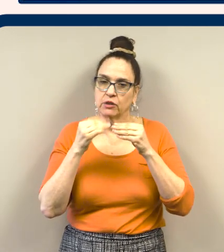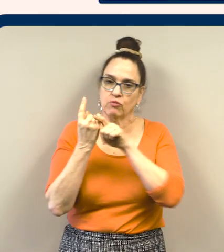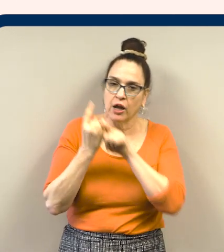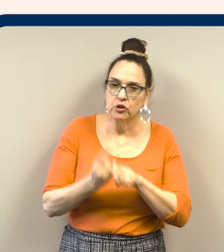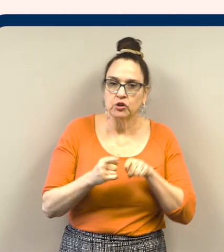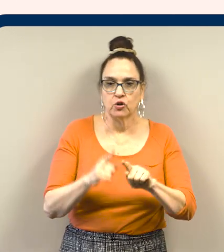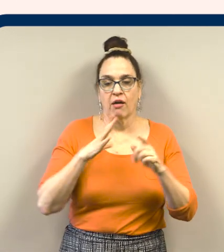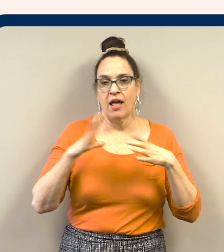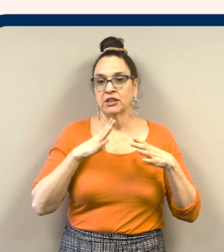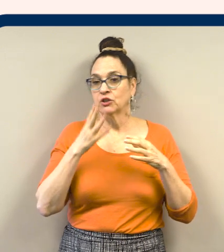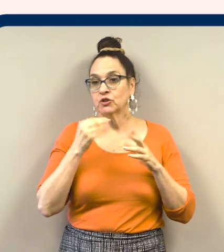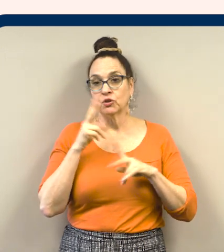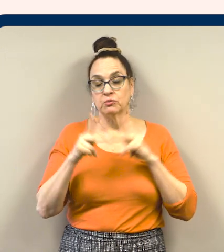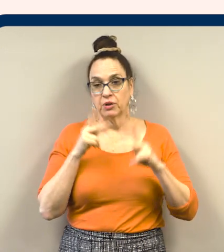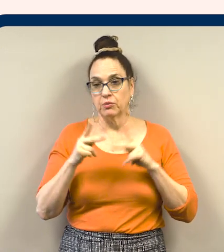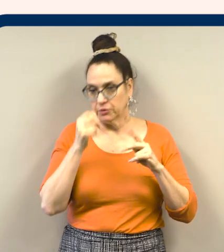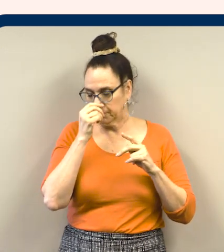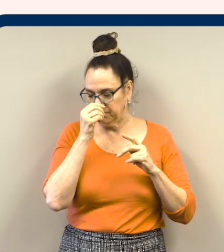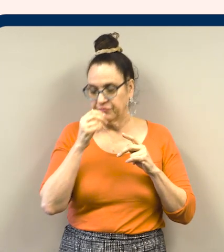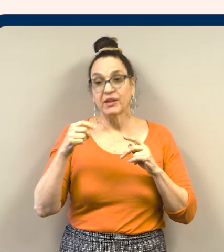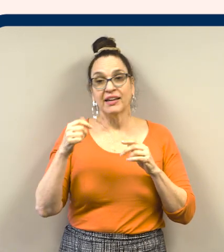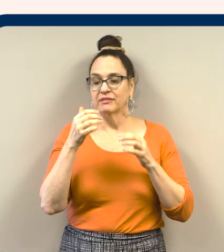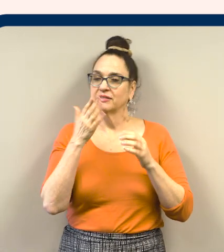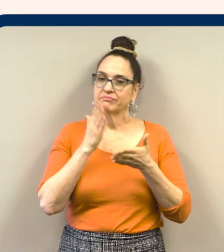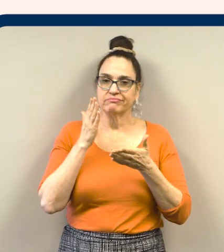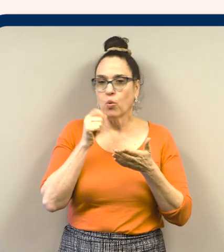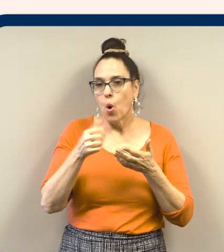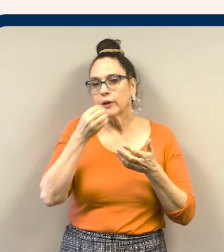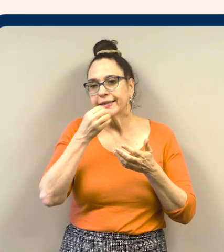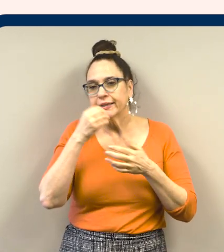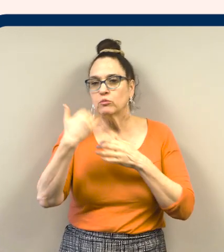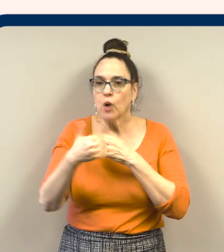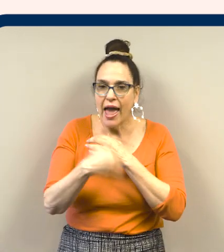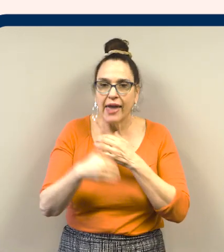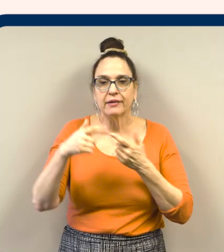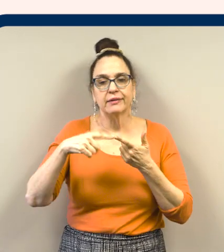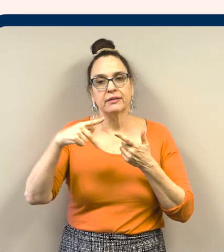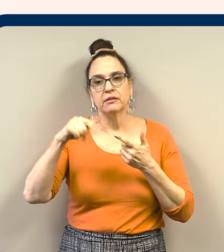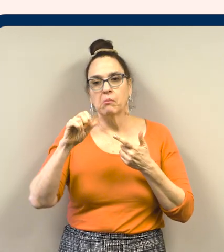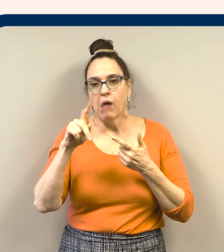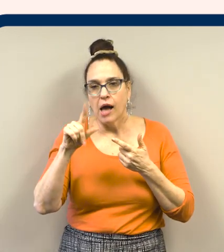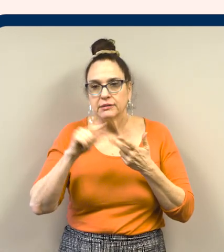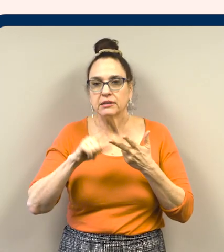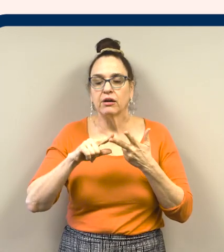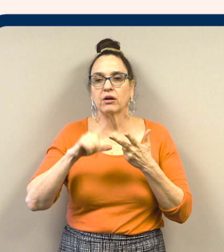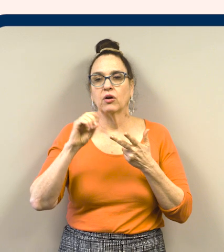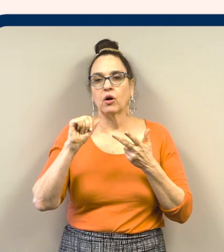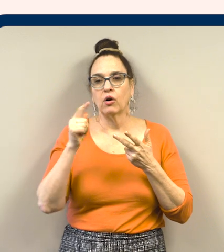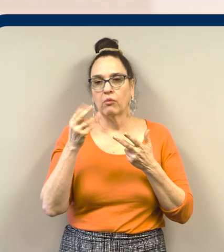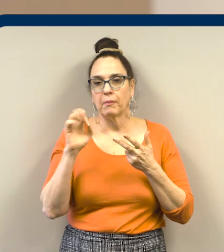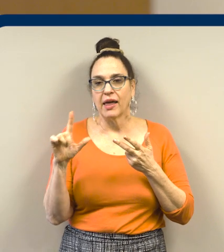holiday. Jewish people also refrain from eating leavened grains or chametz, such as bread, pasta,